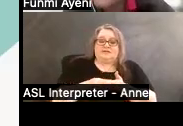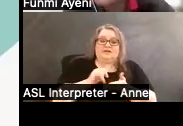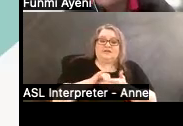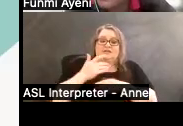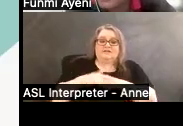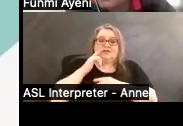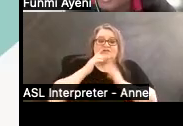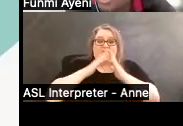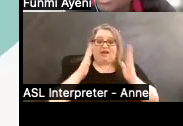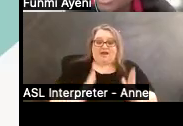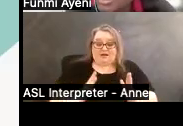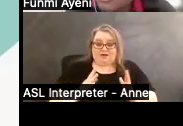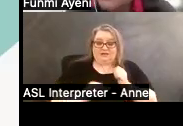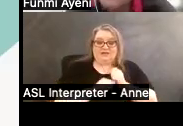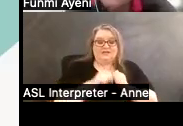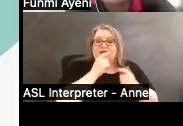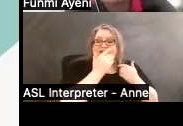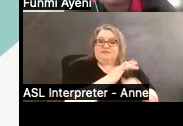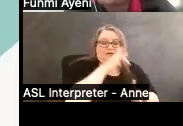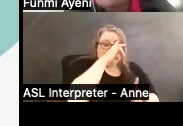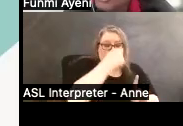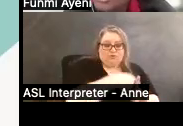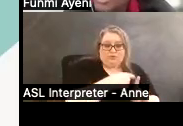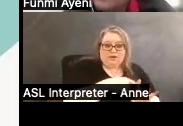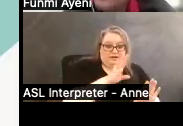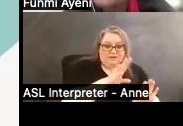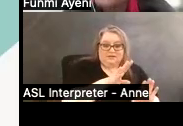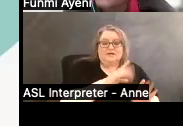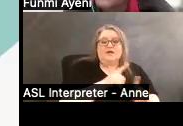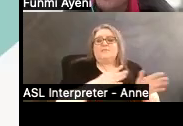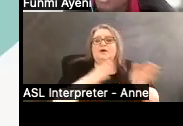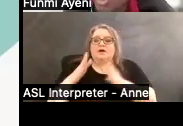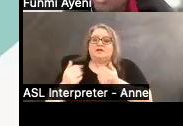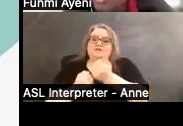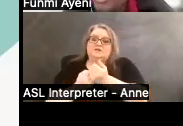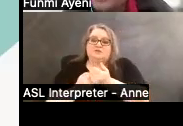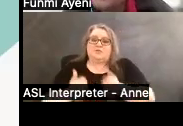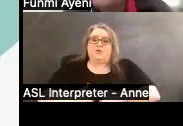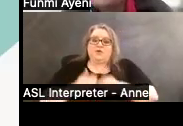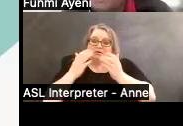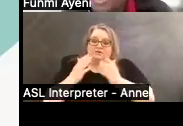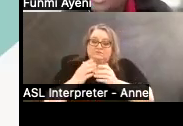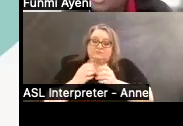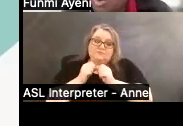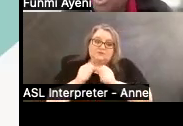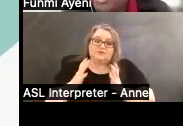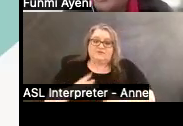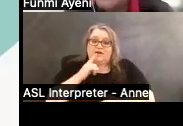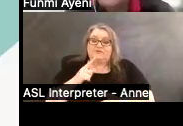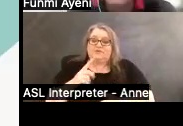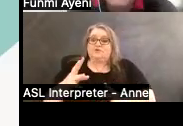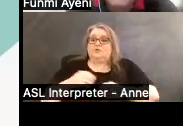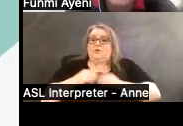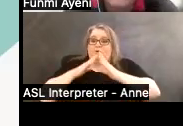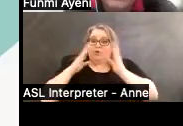assistance is not limited to rental assistance, but can also support survivors who are homeowners or aspiring to be